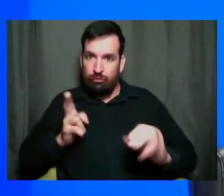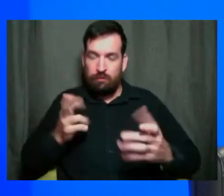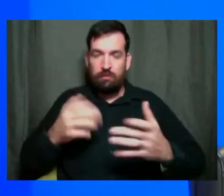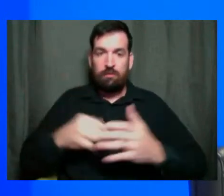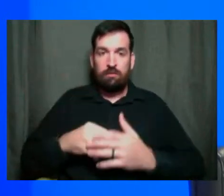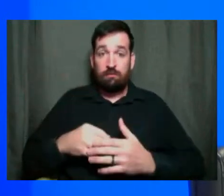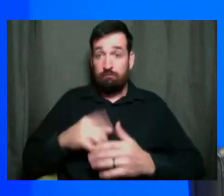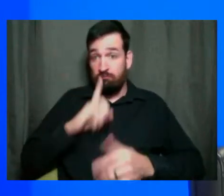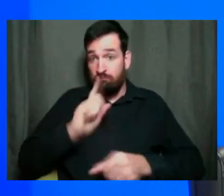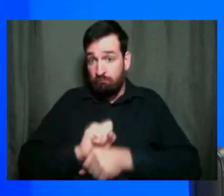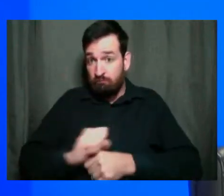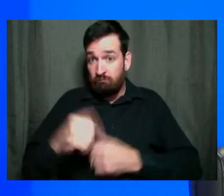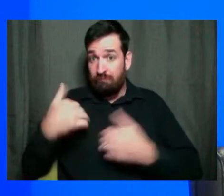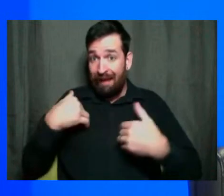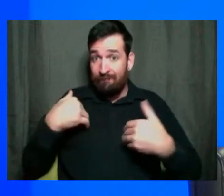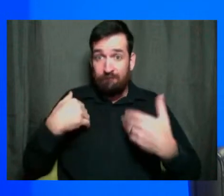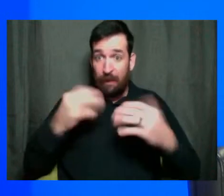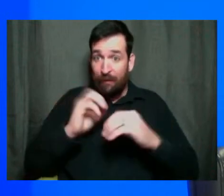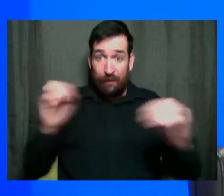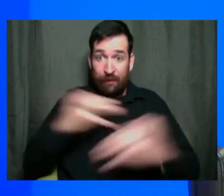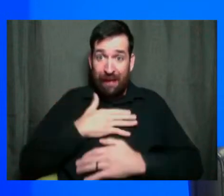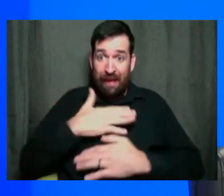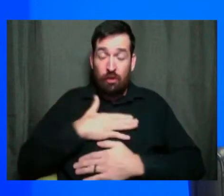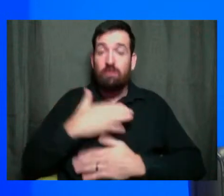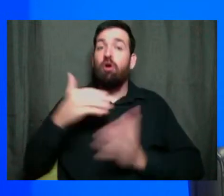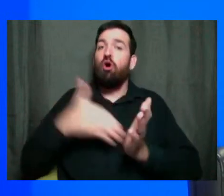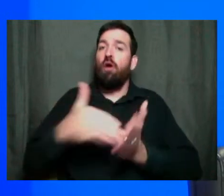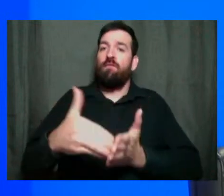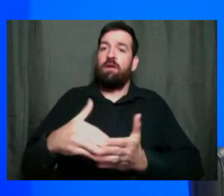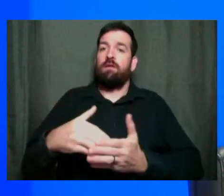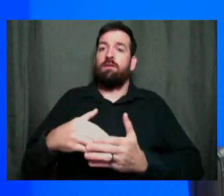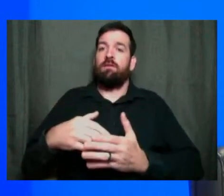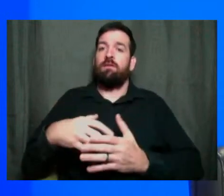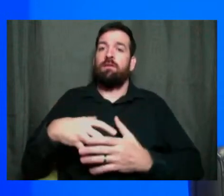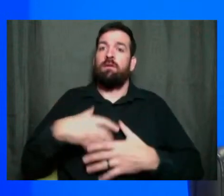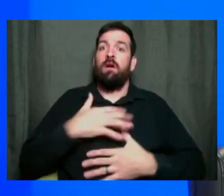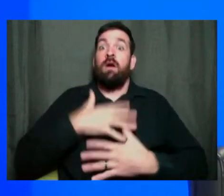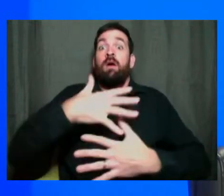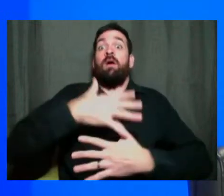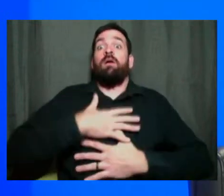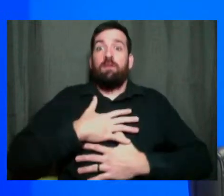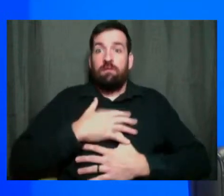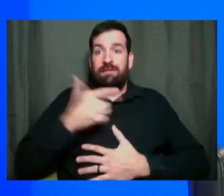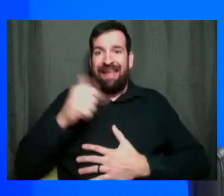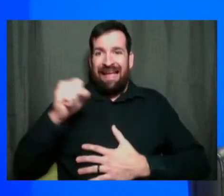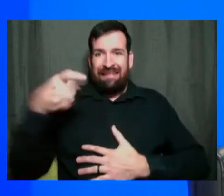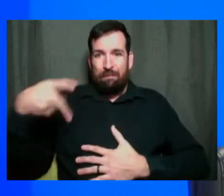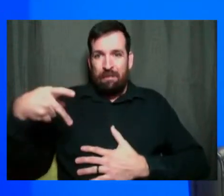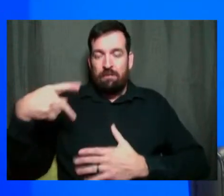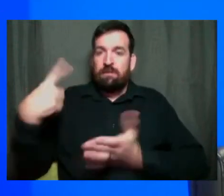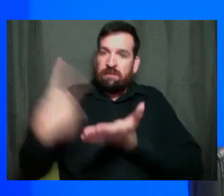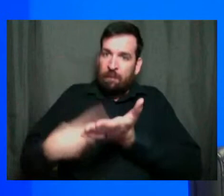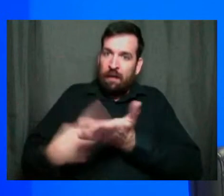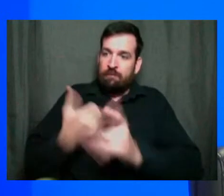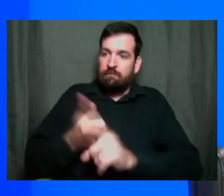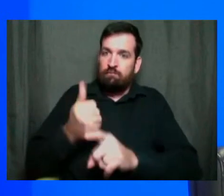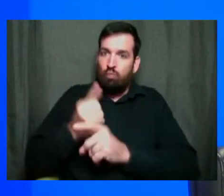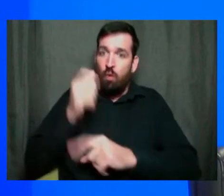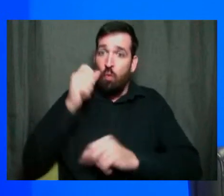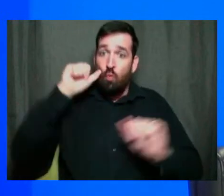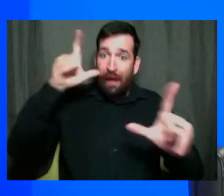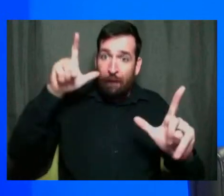apnea where you're not moving air? Quite often you hear the choking, the gasping. Sometimes a patient themselves will wake up gasping. When you hear that, that's a